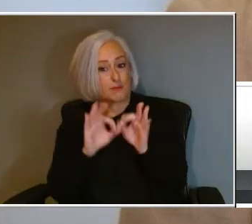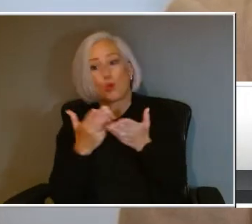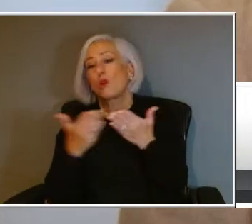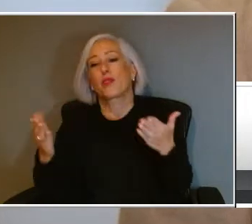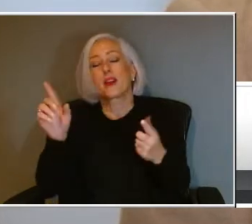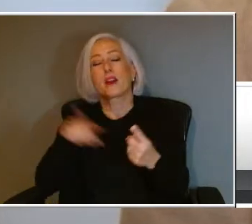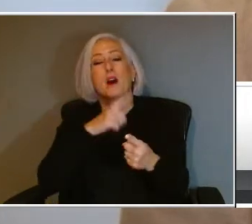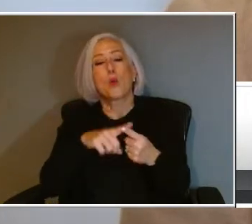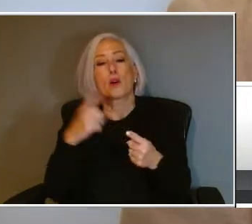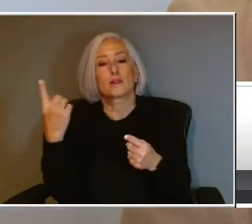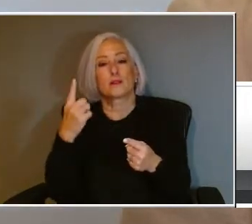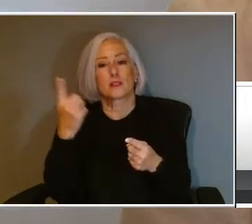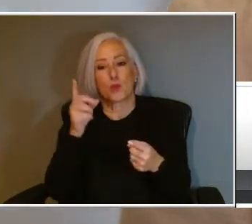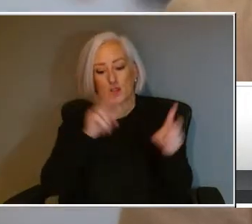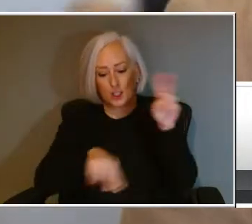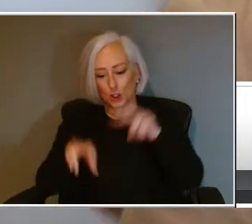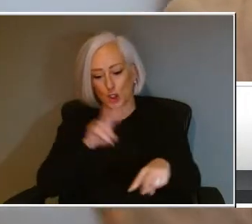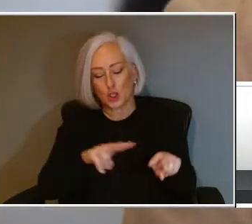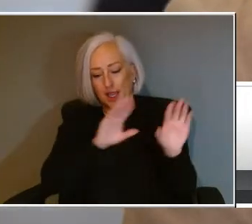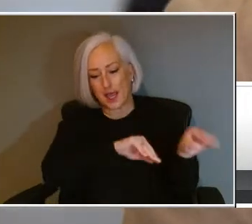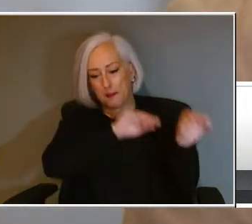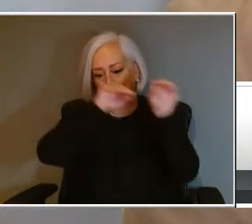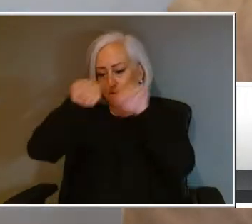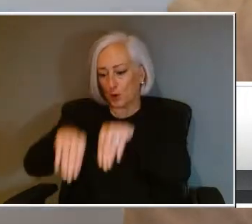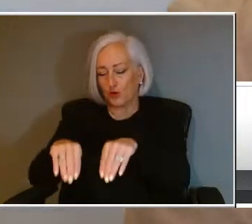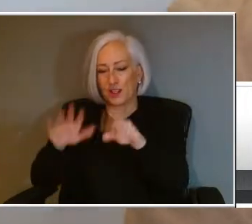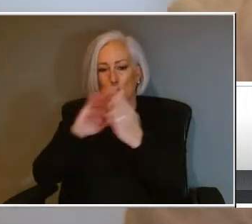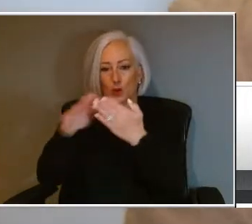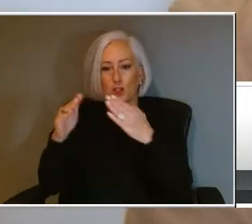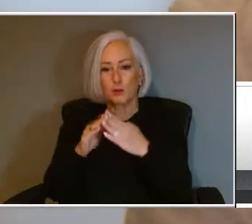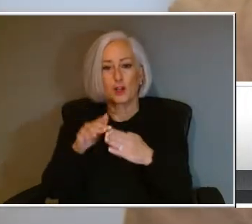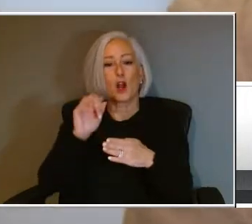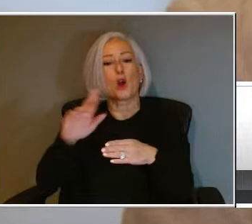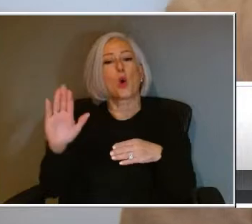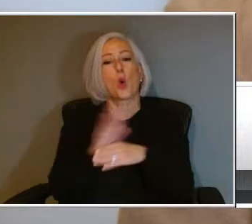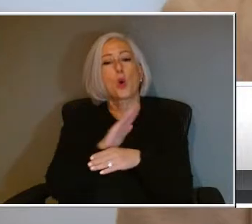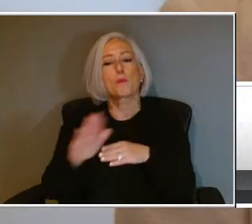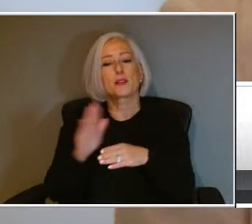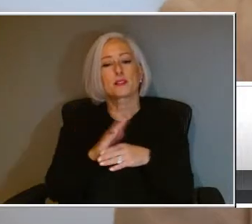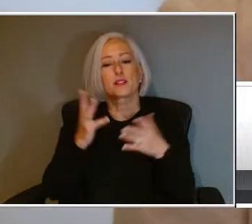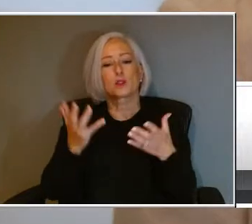at either moving to the community or for businesses who are looking at locating,